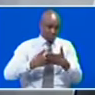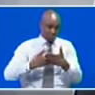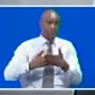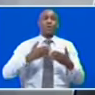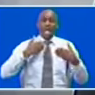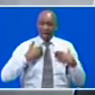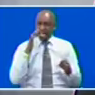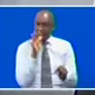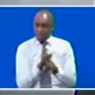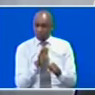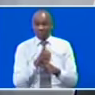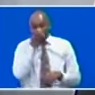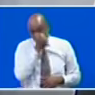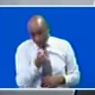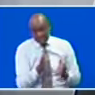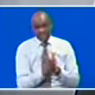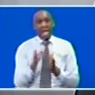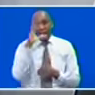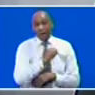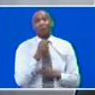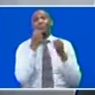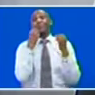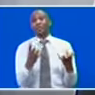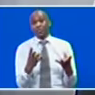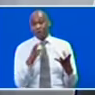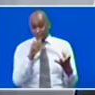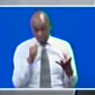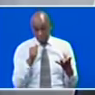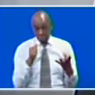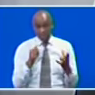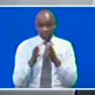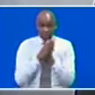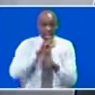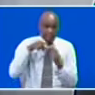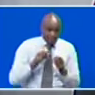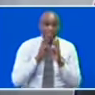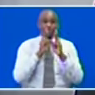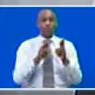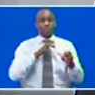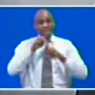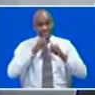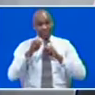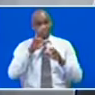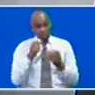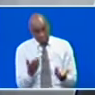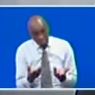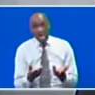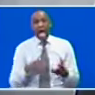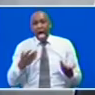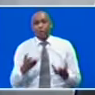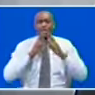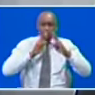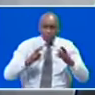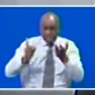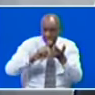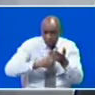of ignorance or lack of information about our mystery around the whole results management framework and how results are